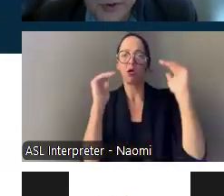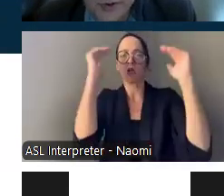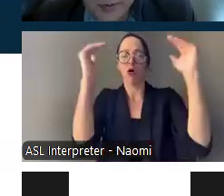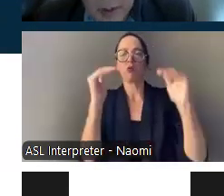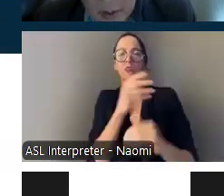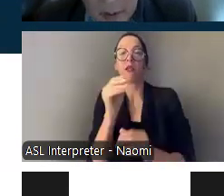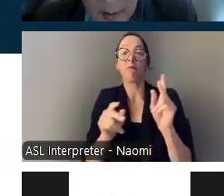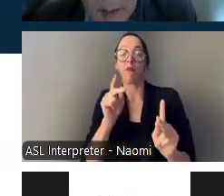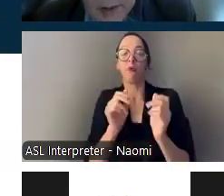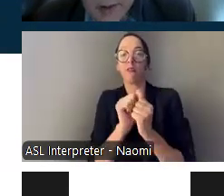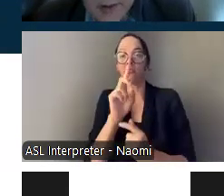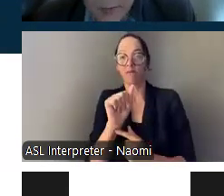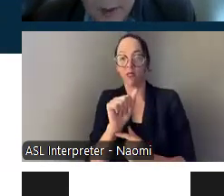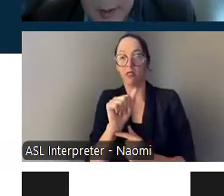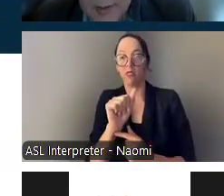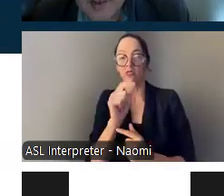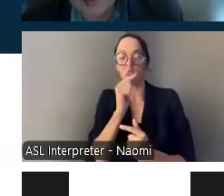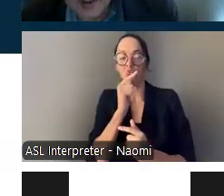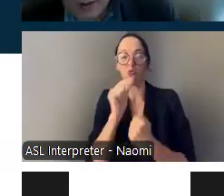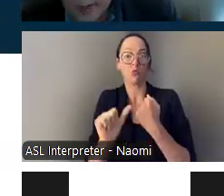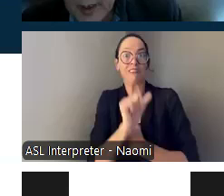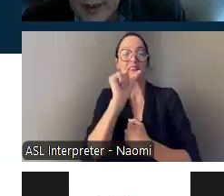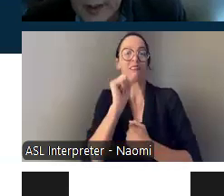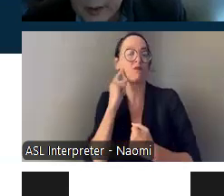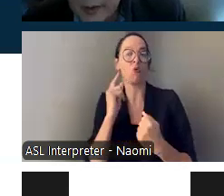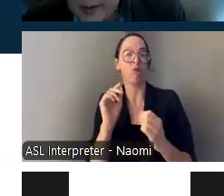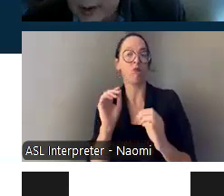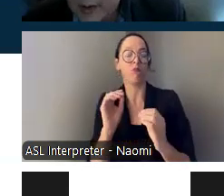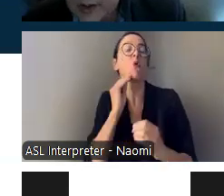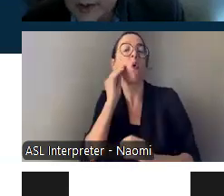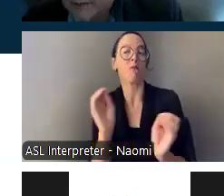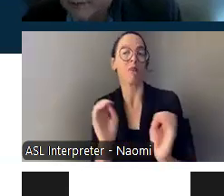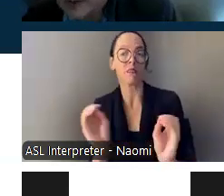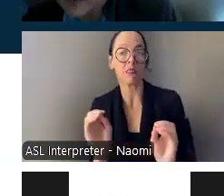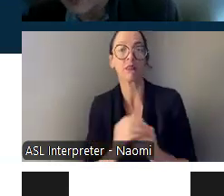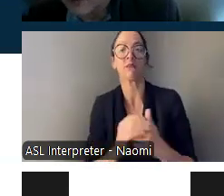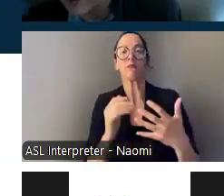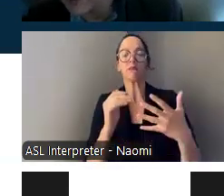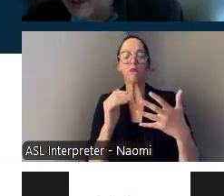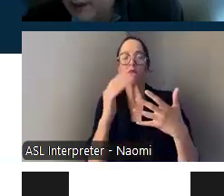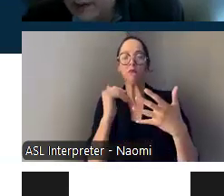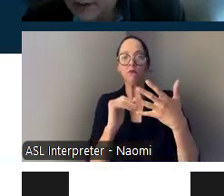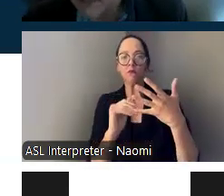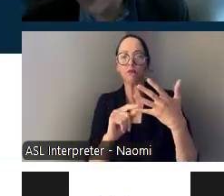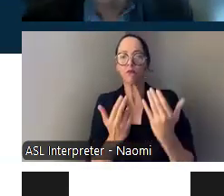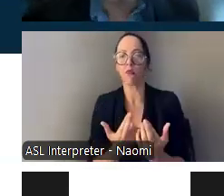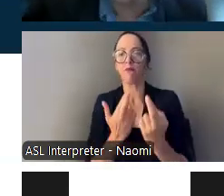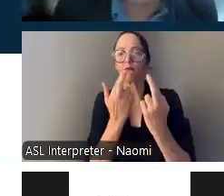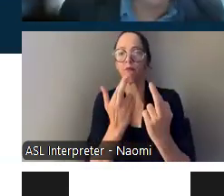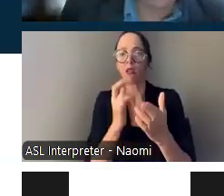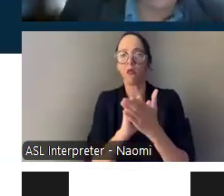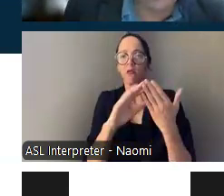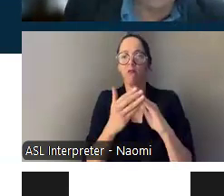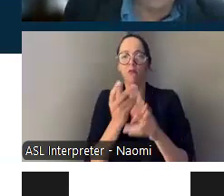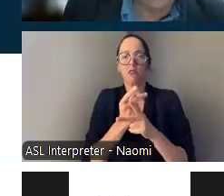Number 2, and lastly, recommend that remaining community care expansion funds be directed to funding